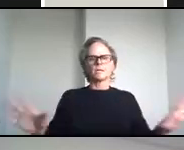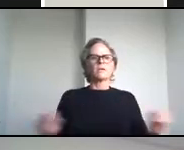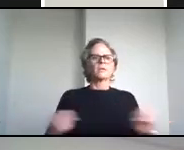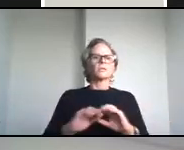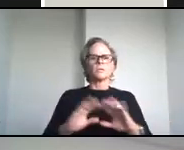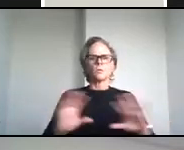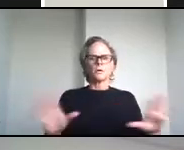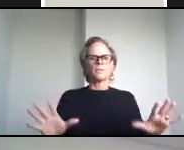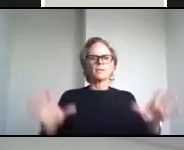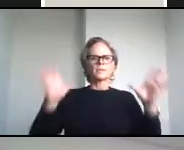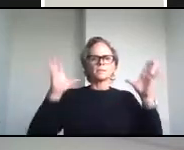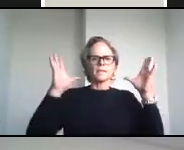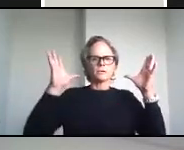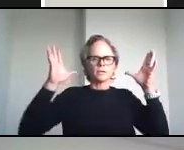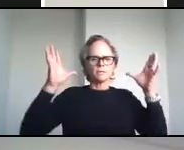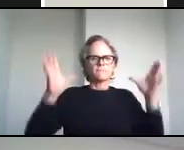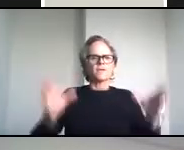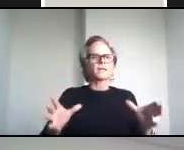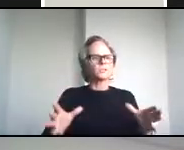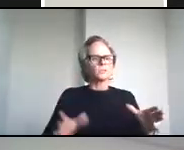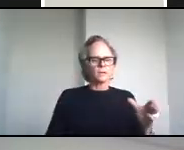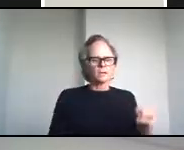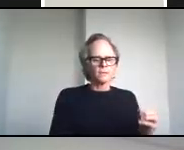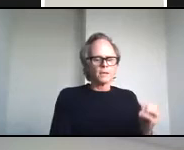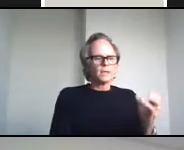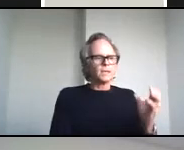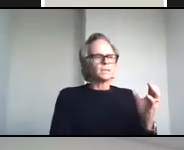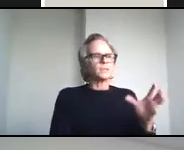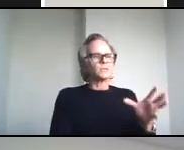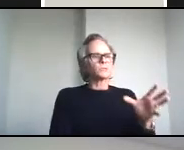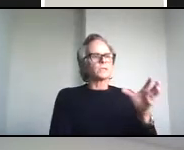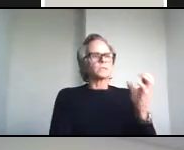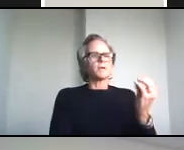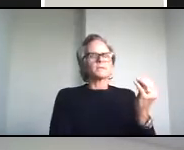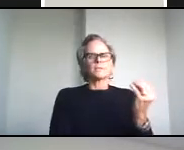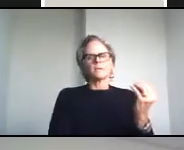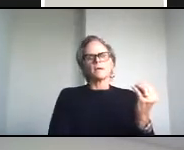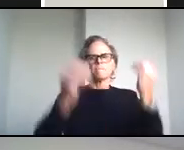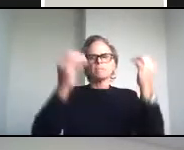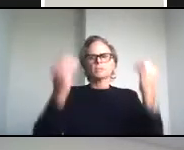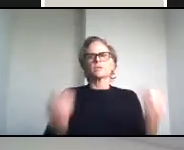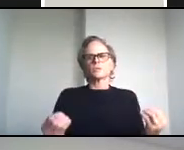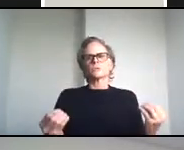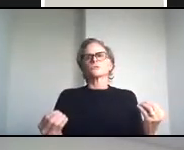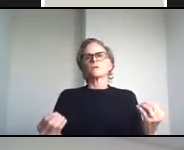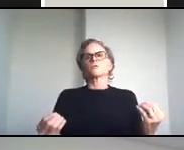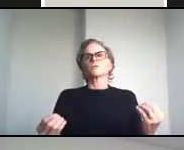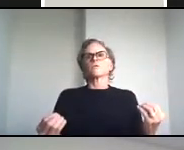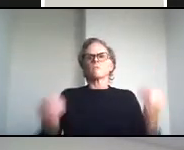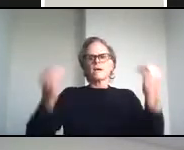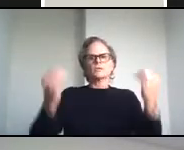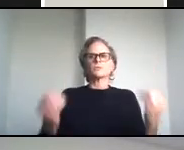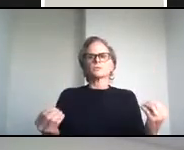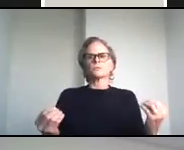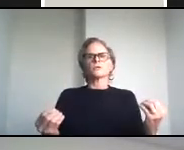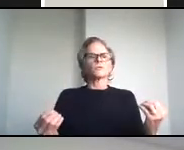silly decoration and ornament, let's get down to the facts. So it deals with expressing a kind of muscular structure,